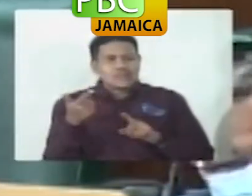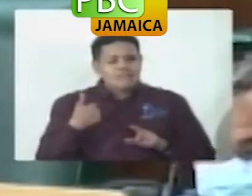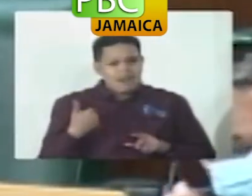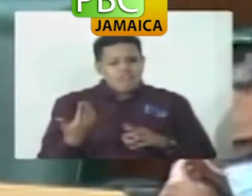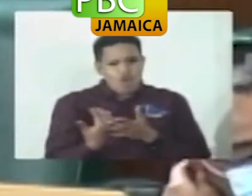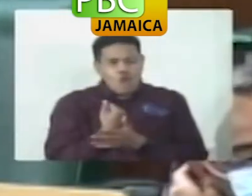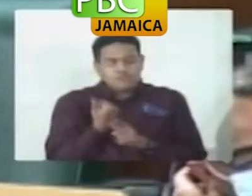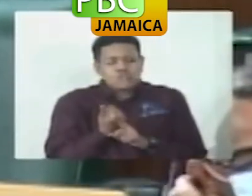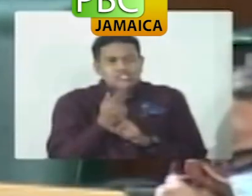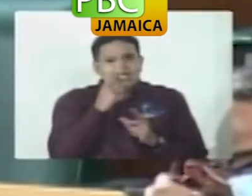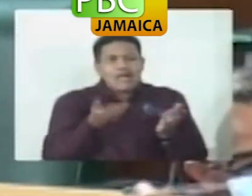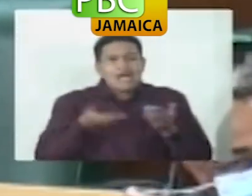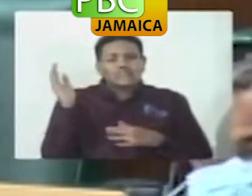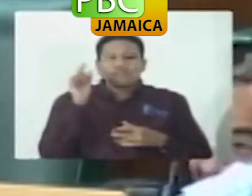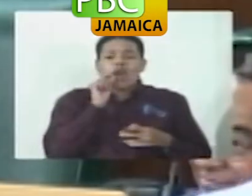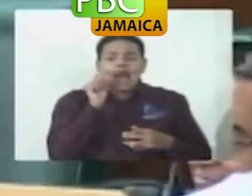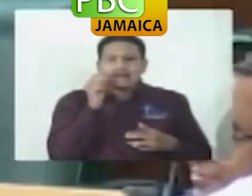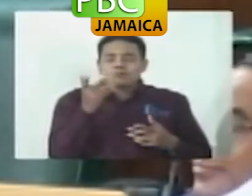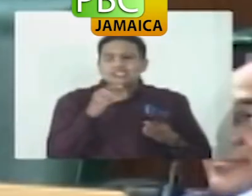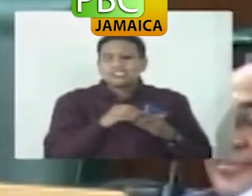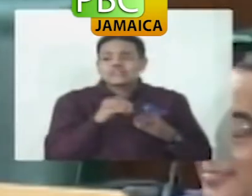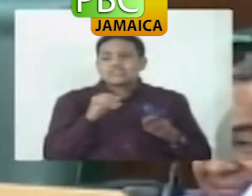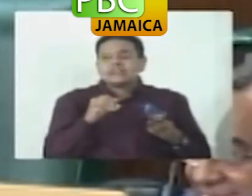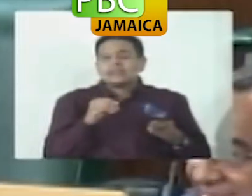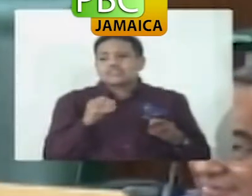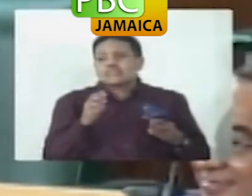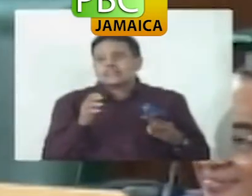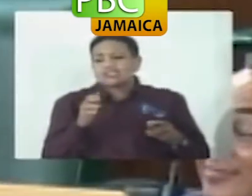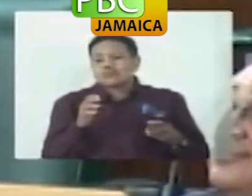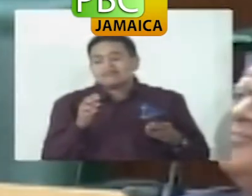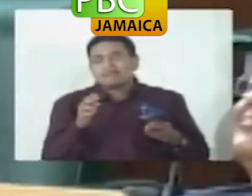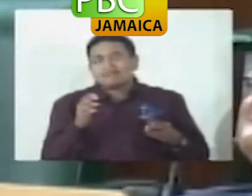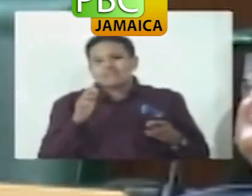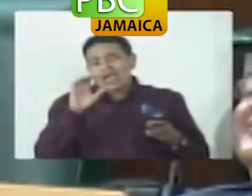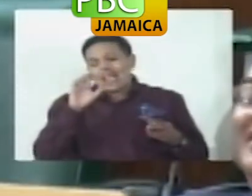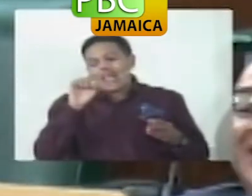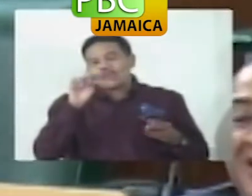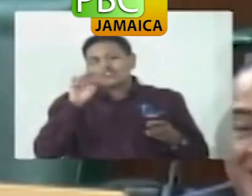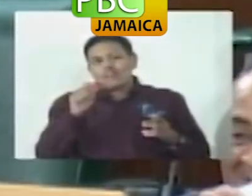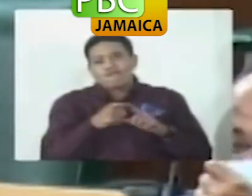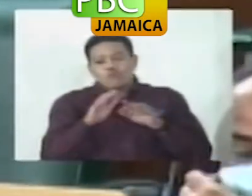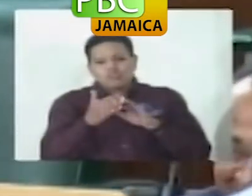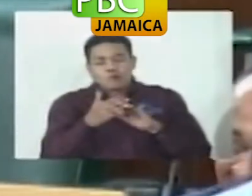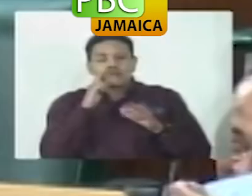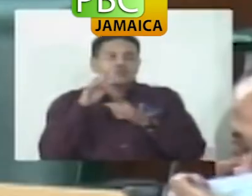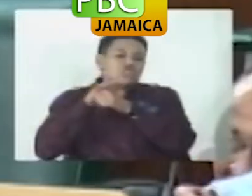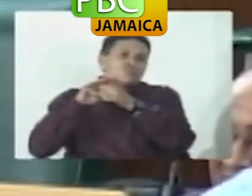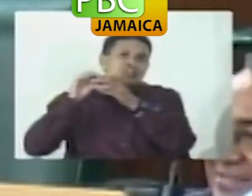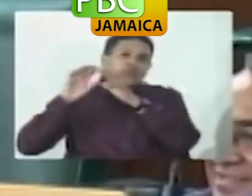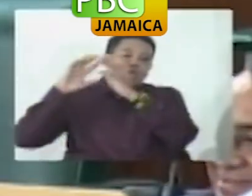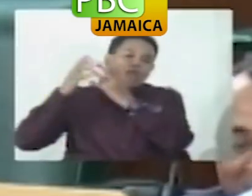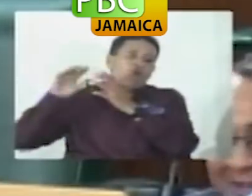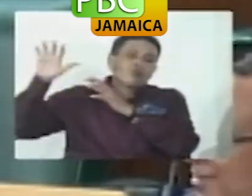opportunity to export cannabis, inflorescence, buds, and extracts from Jamaica to jurisdictions across the